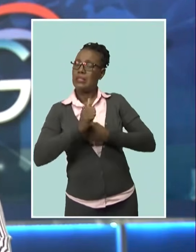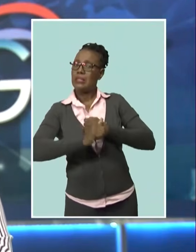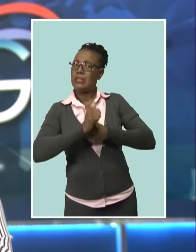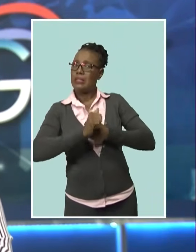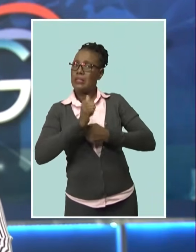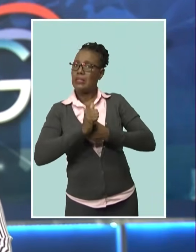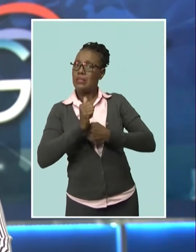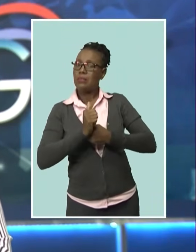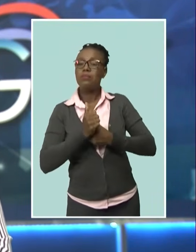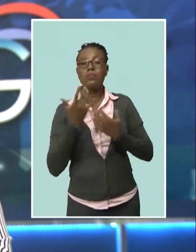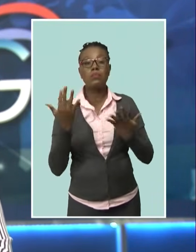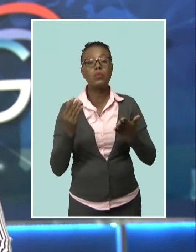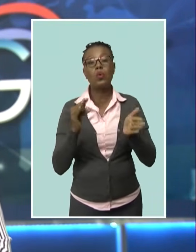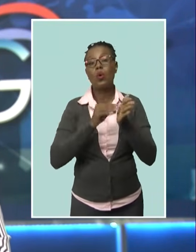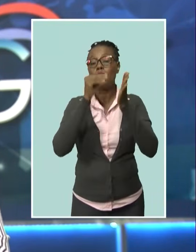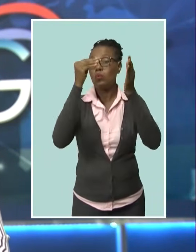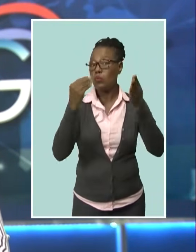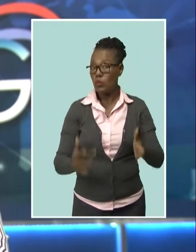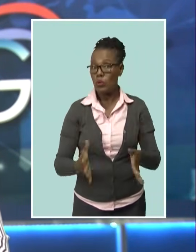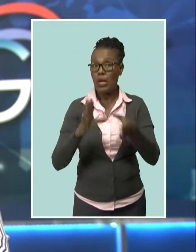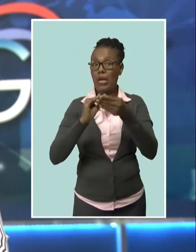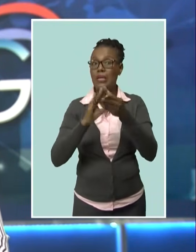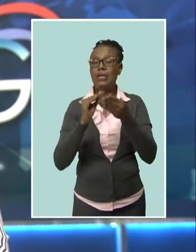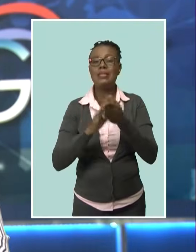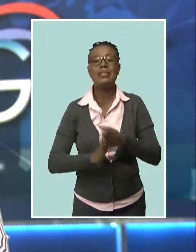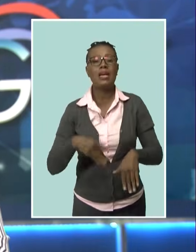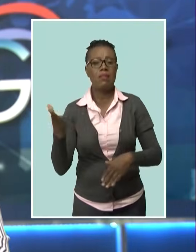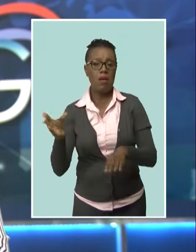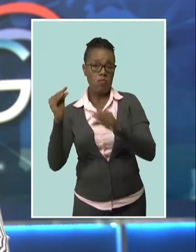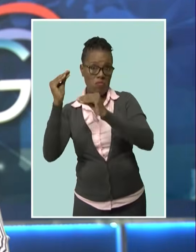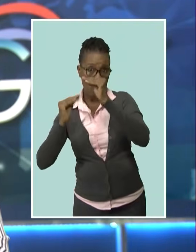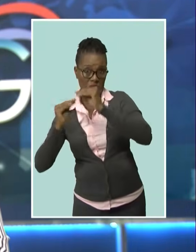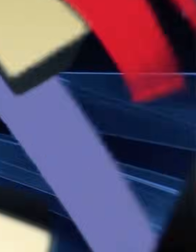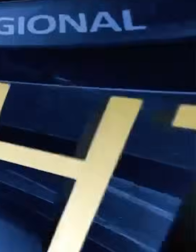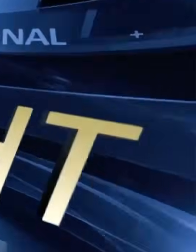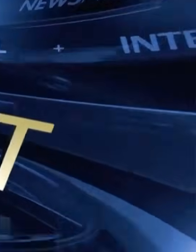still to come, students urged to take up the reparations